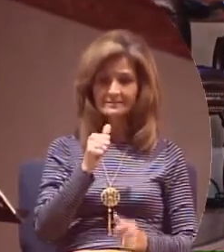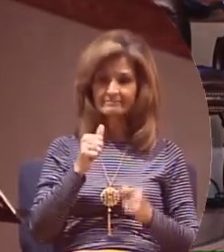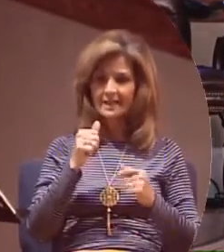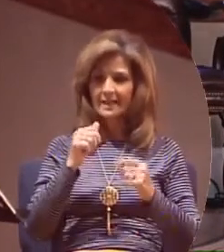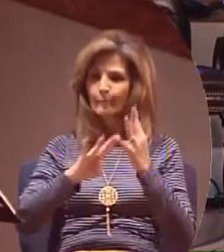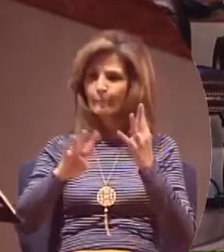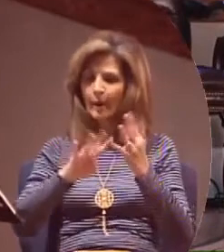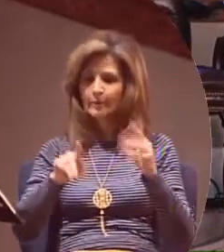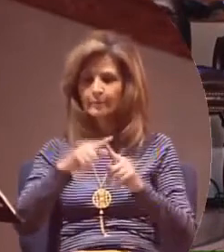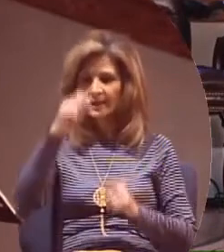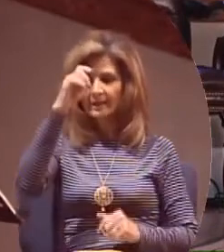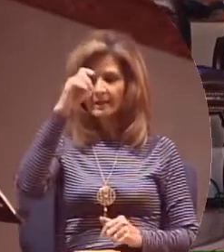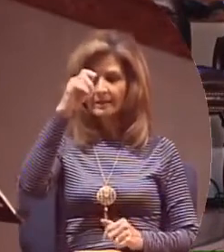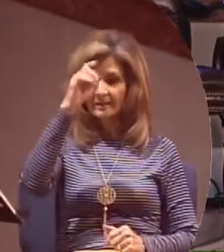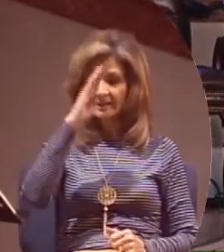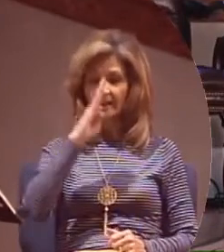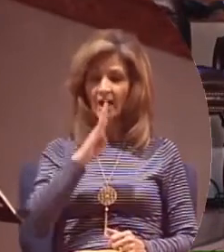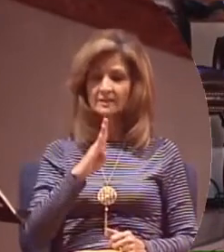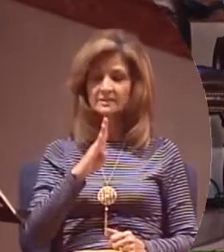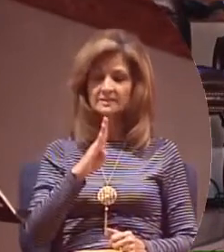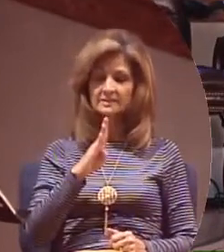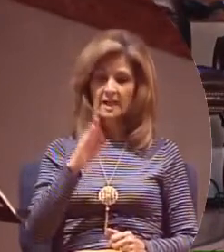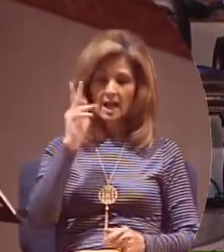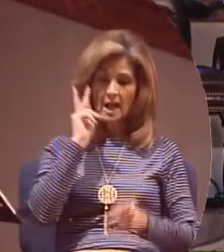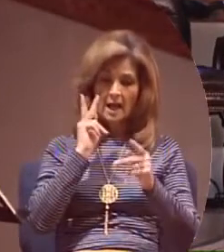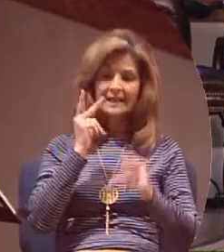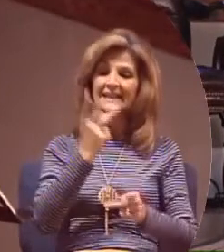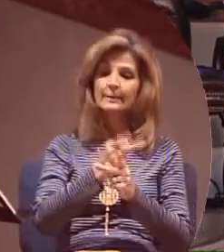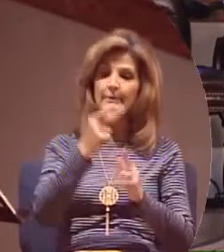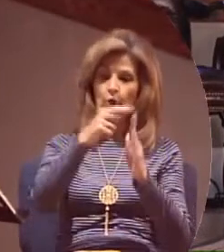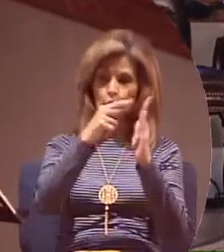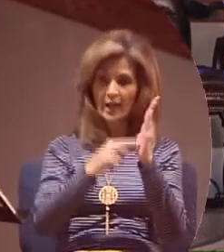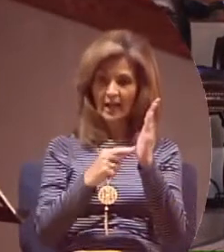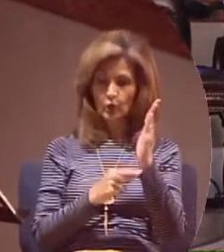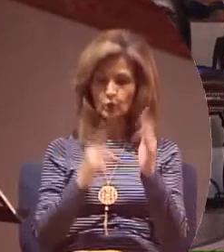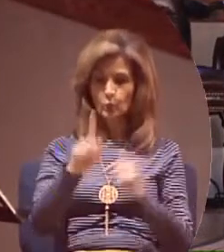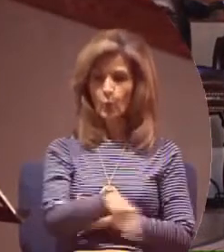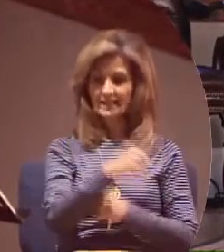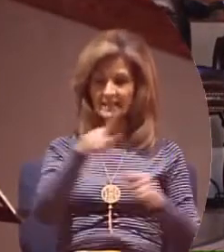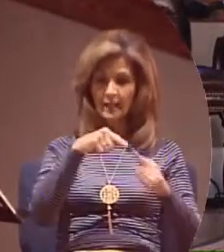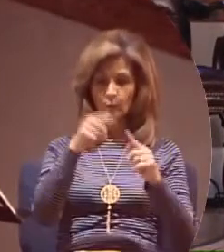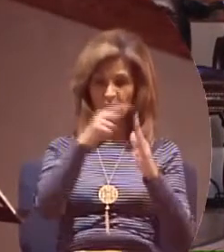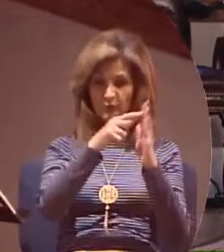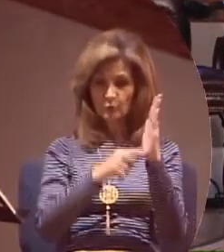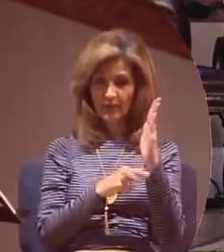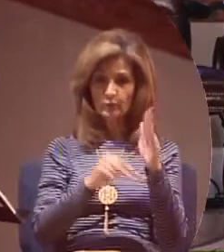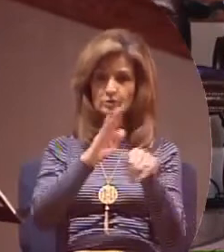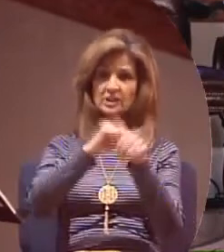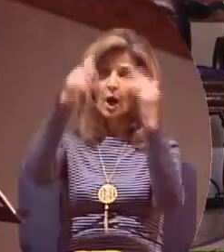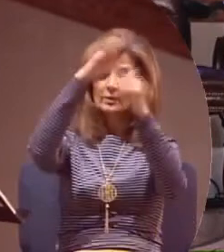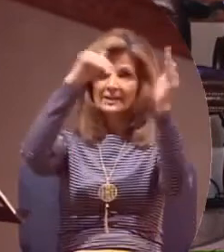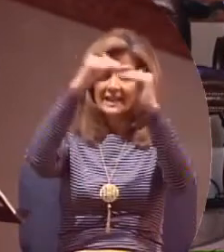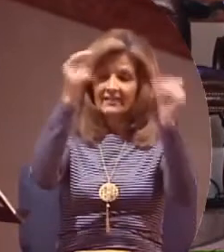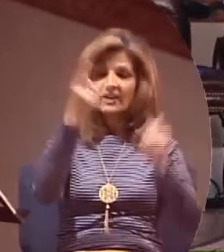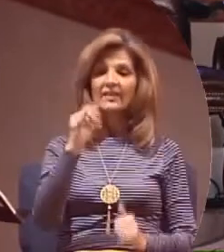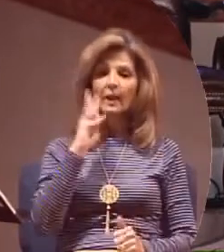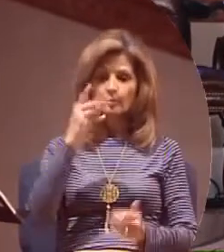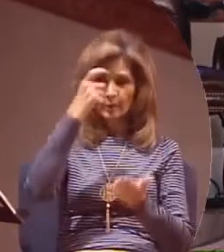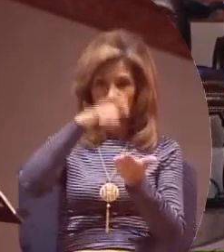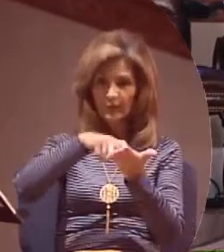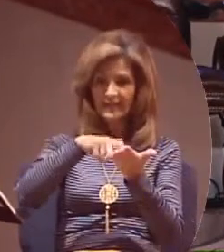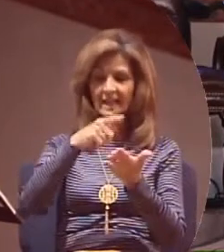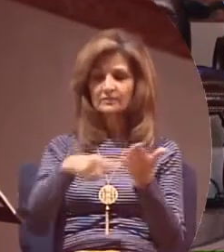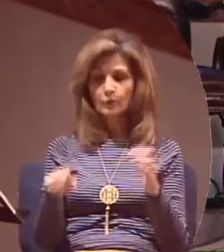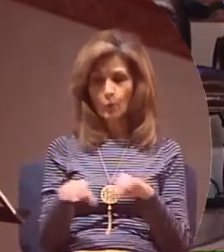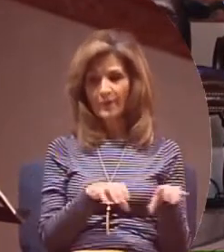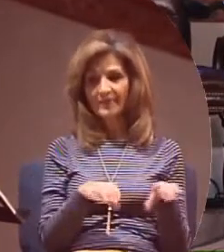God's keeping a record, friend. God's keeping a record. And one day, when the record is called in heaven, they'll be recognized for what they